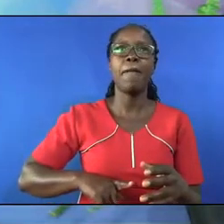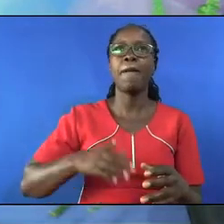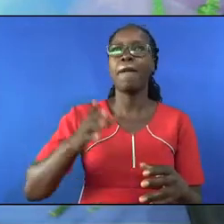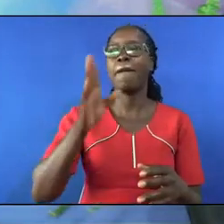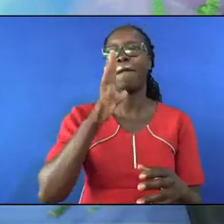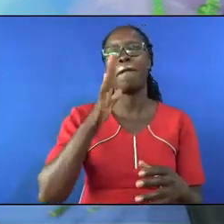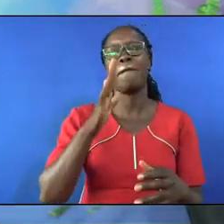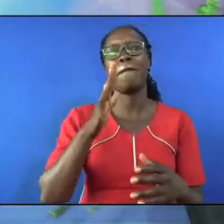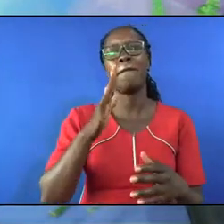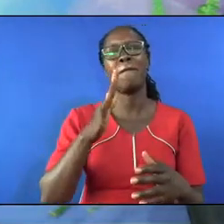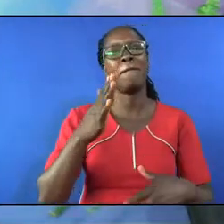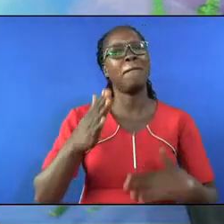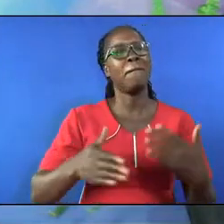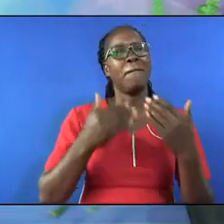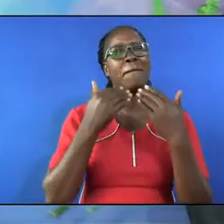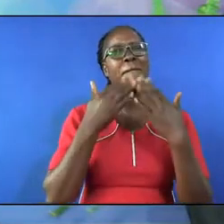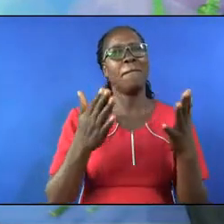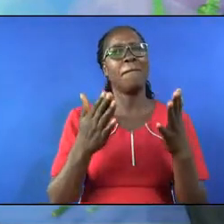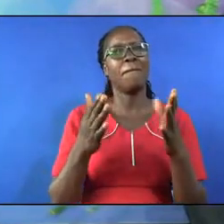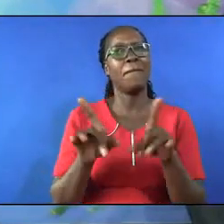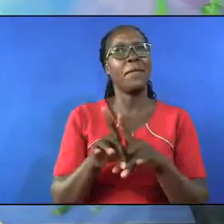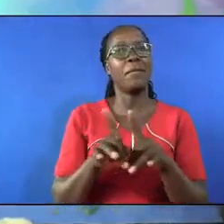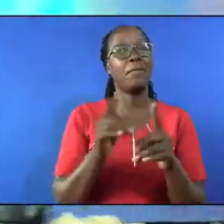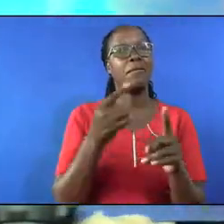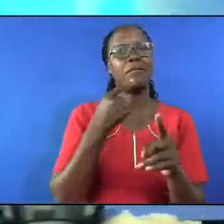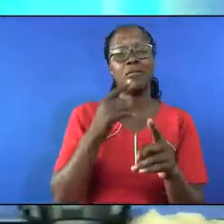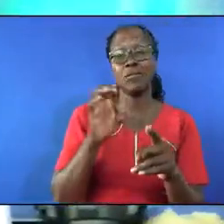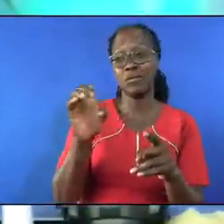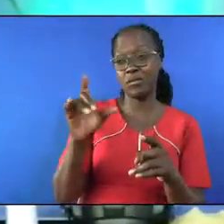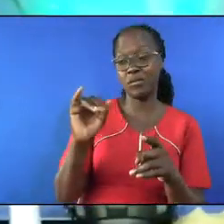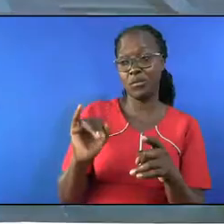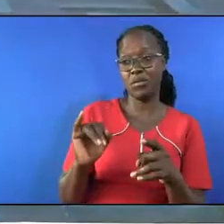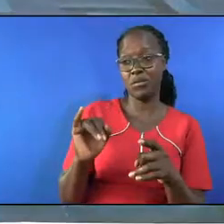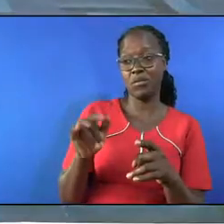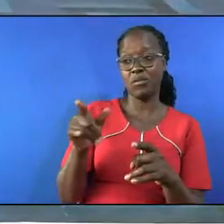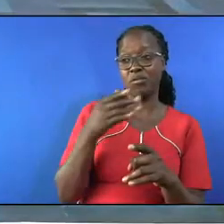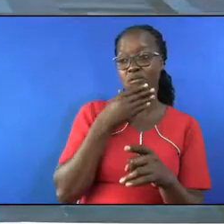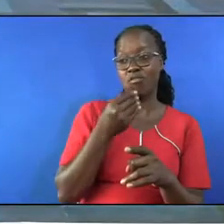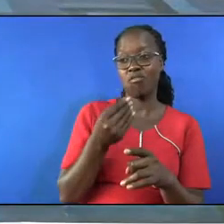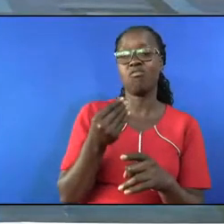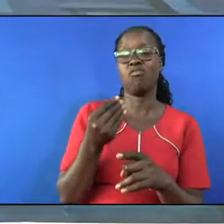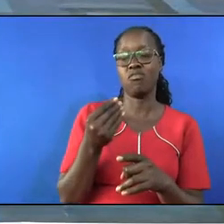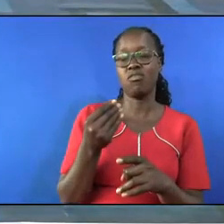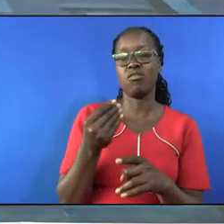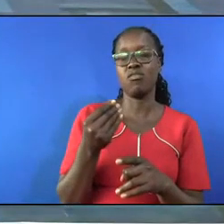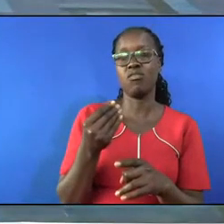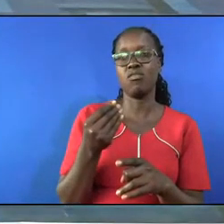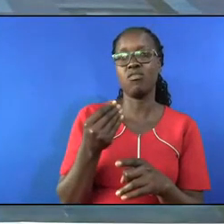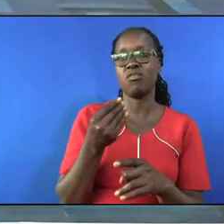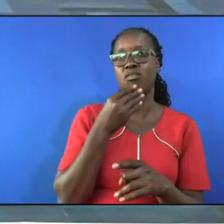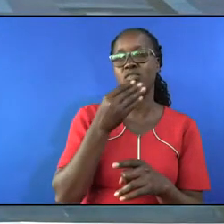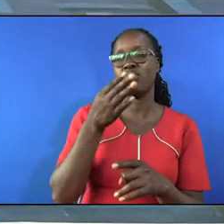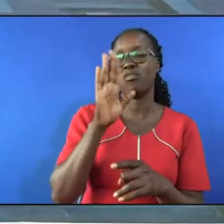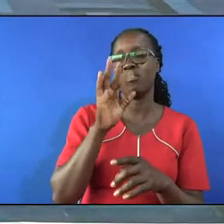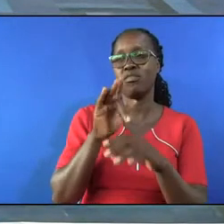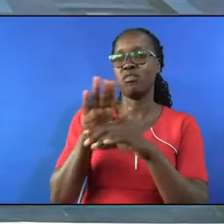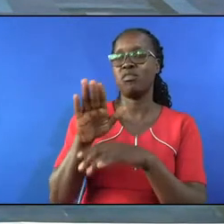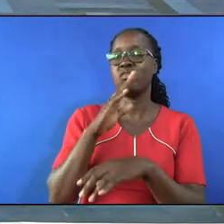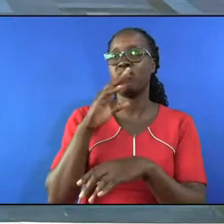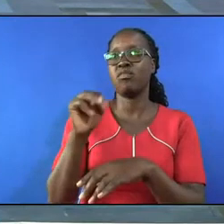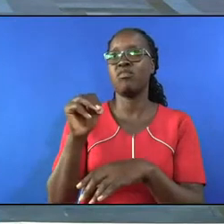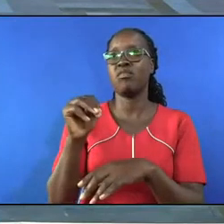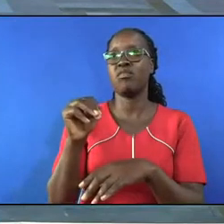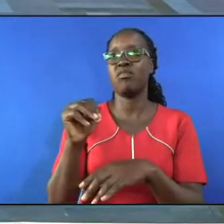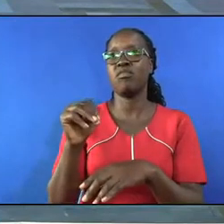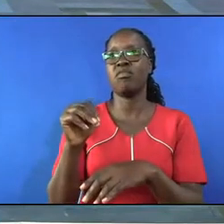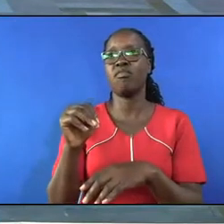God was not pleased. And he went further to talk to Eli through a man. A man of God was sent to Eli. That's from